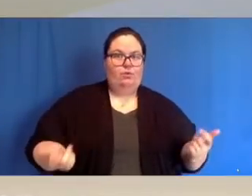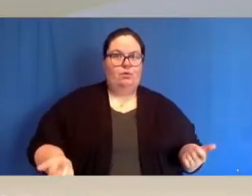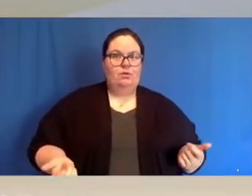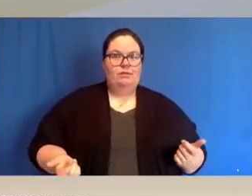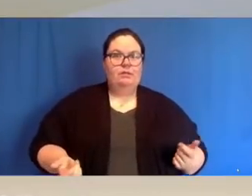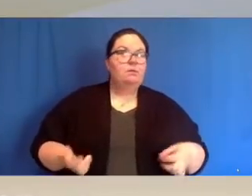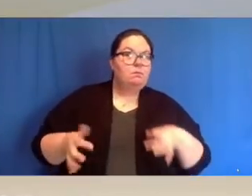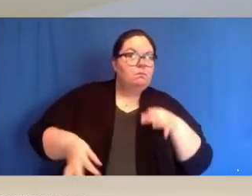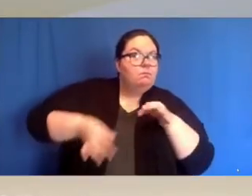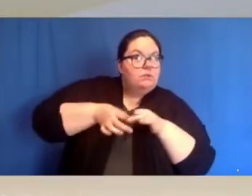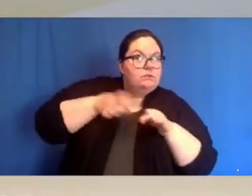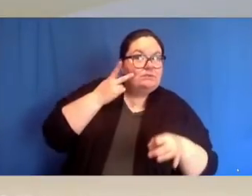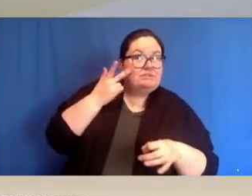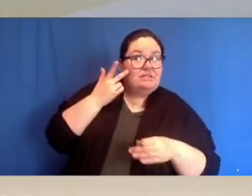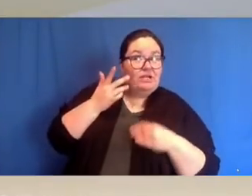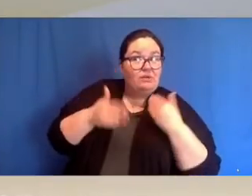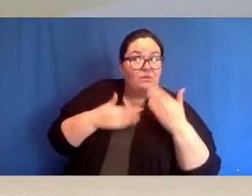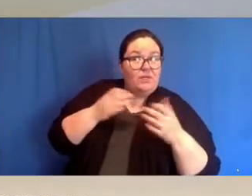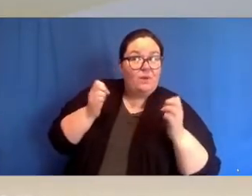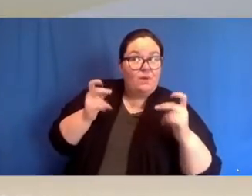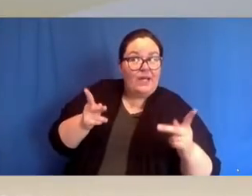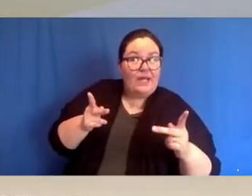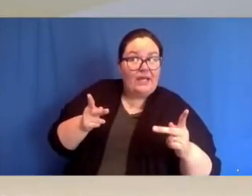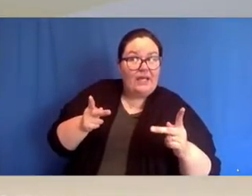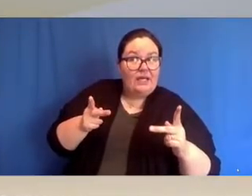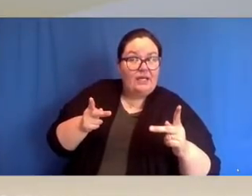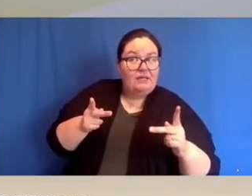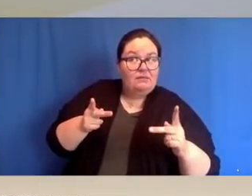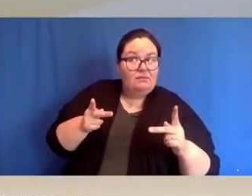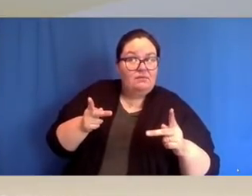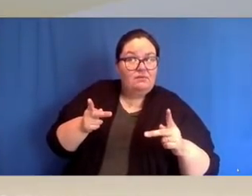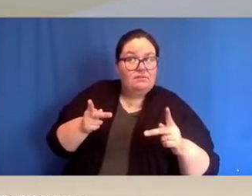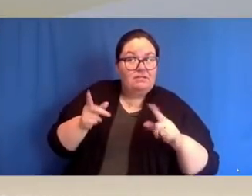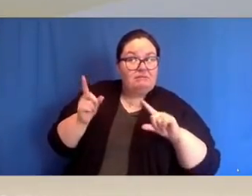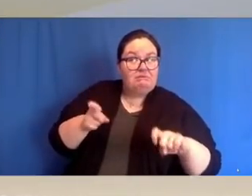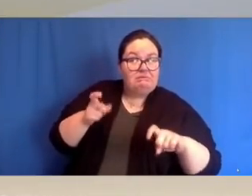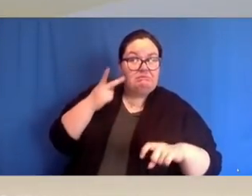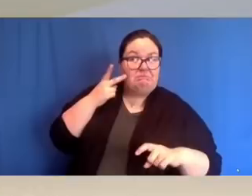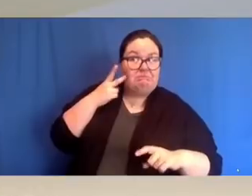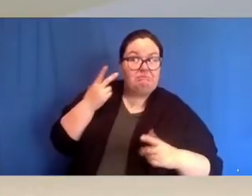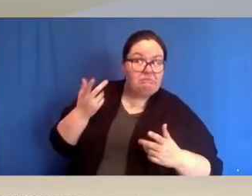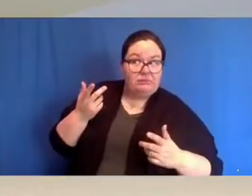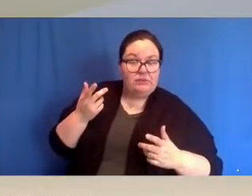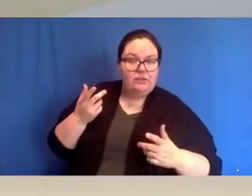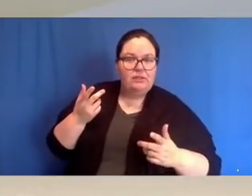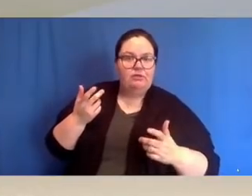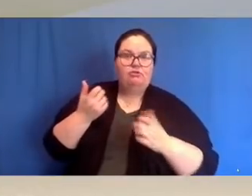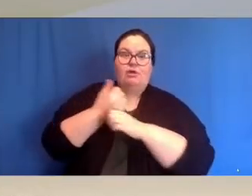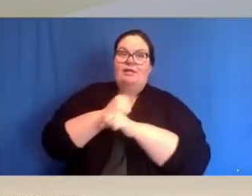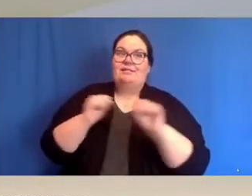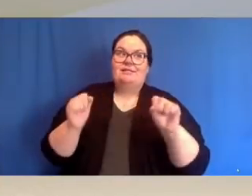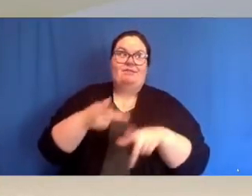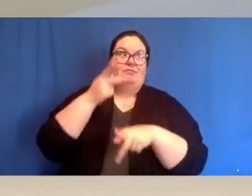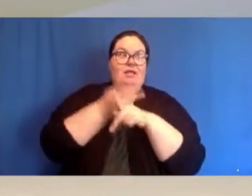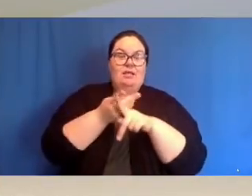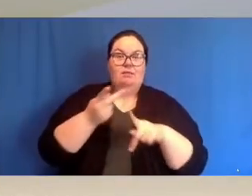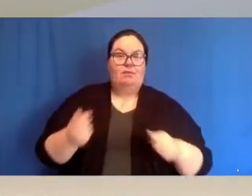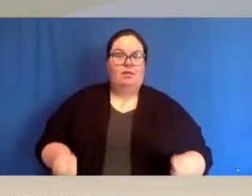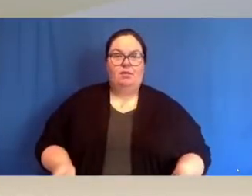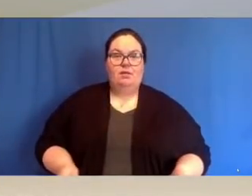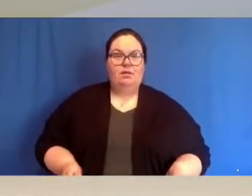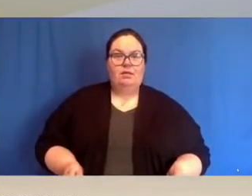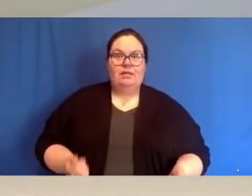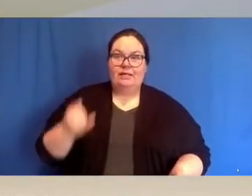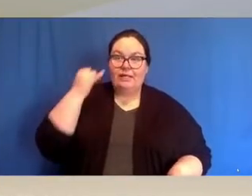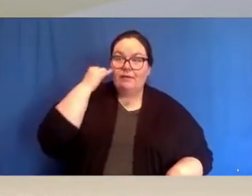test to stay direction, which would allow in as safe a way possible to,